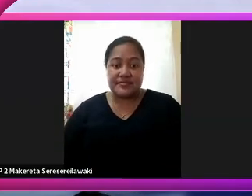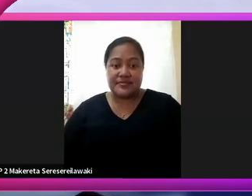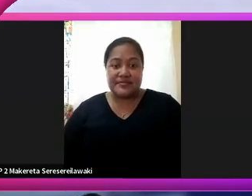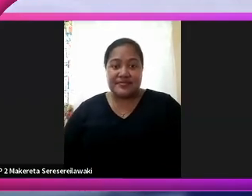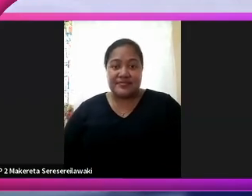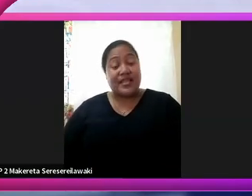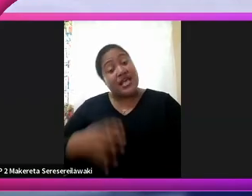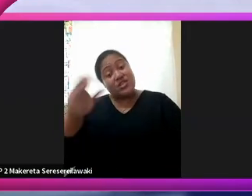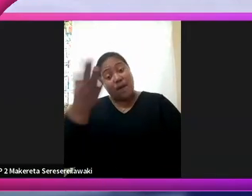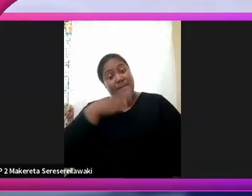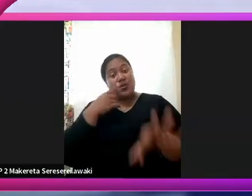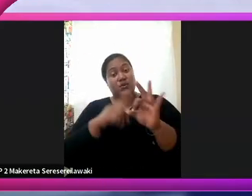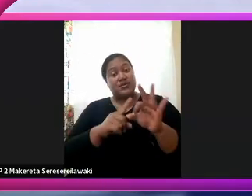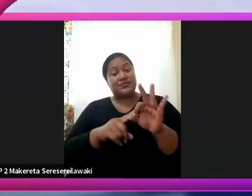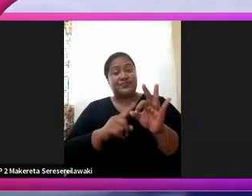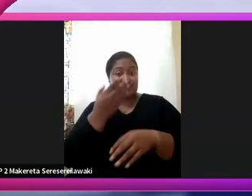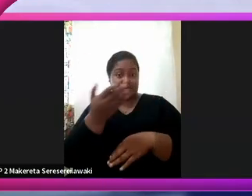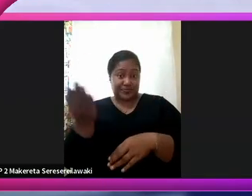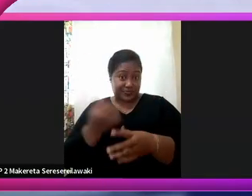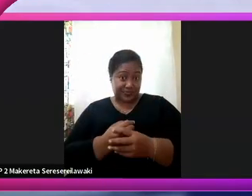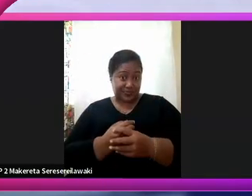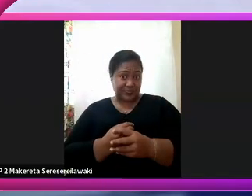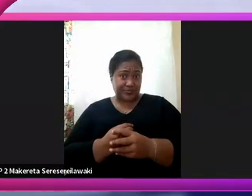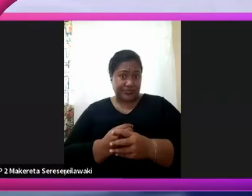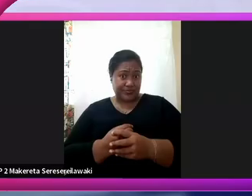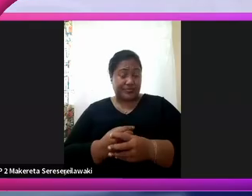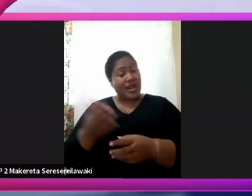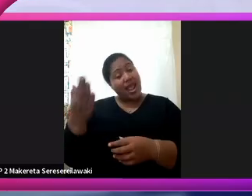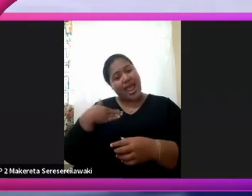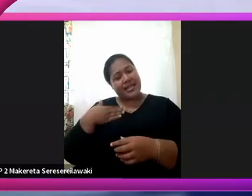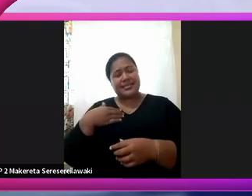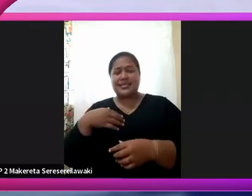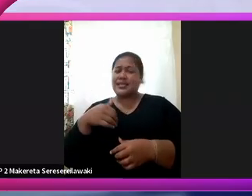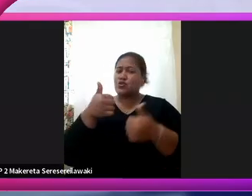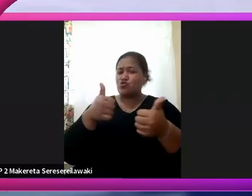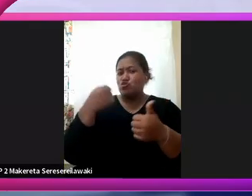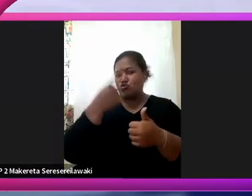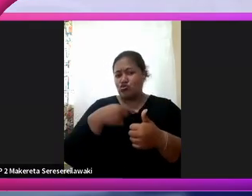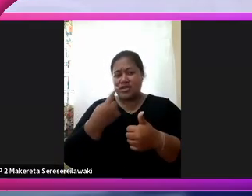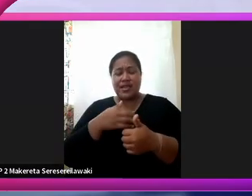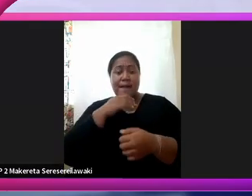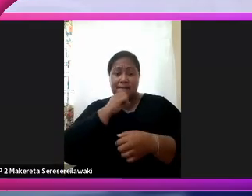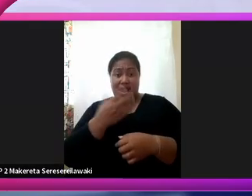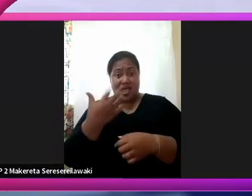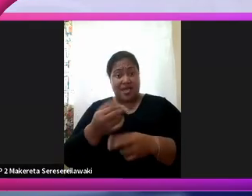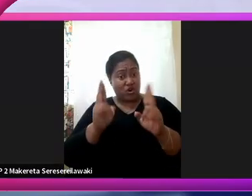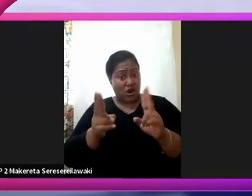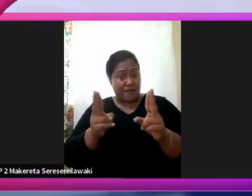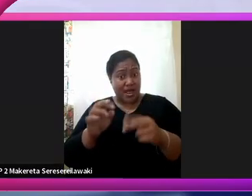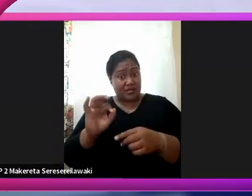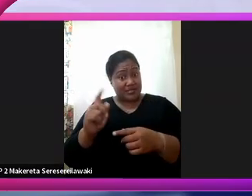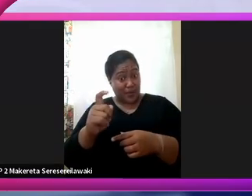So my questions to you is, do the healthy, good-looking men have a normal sperm count? You can see a lot